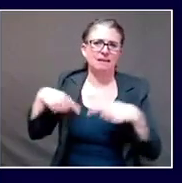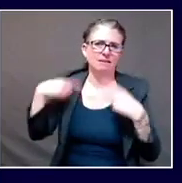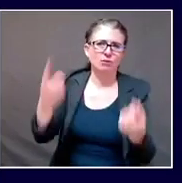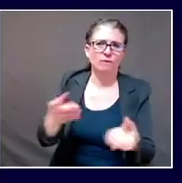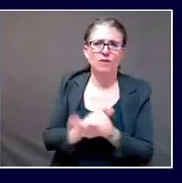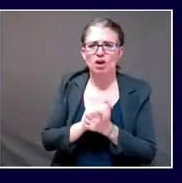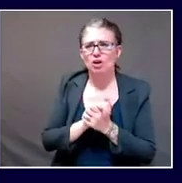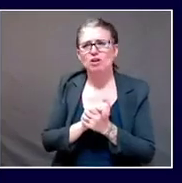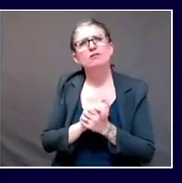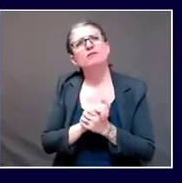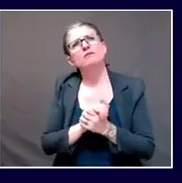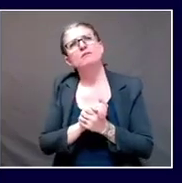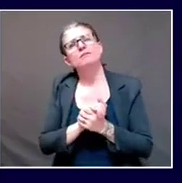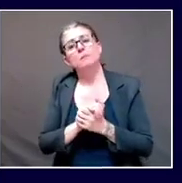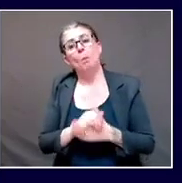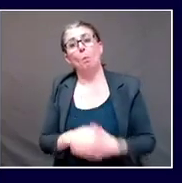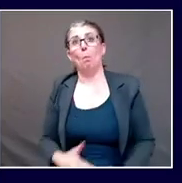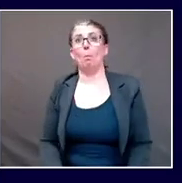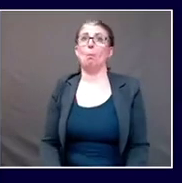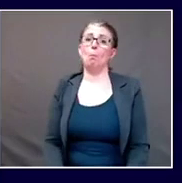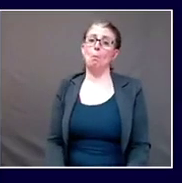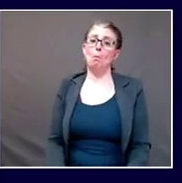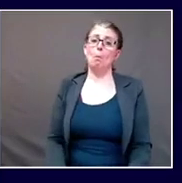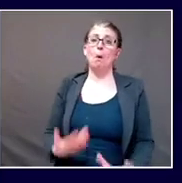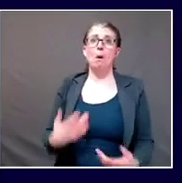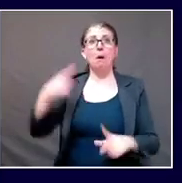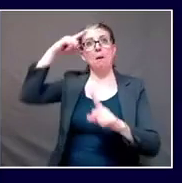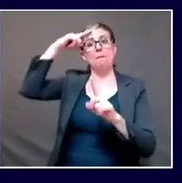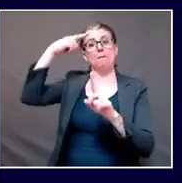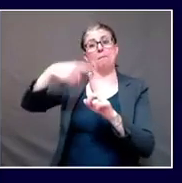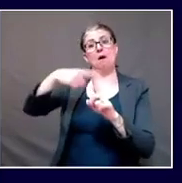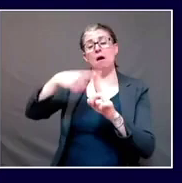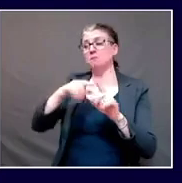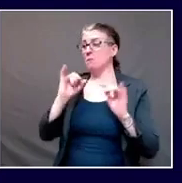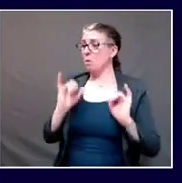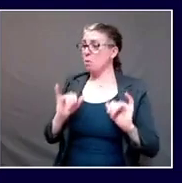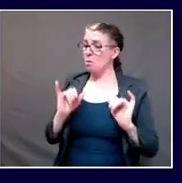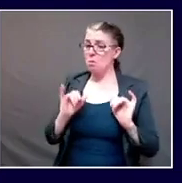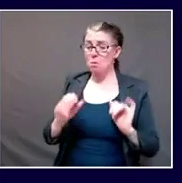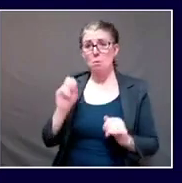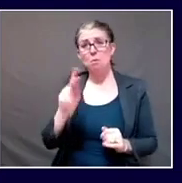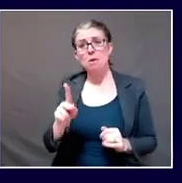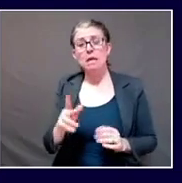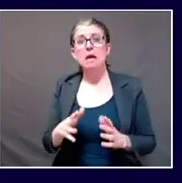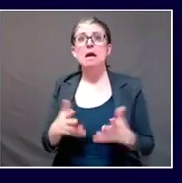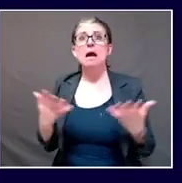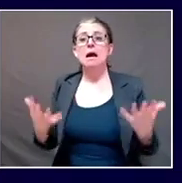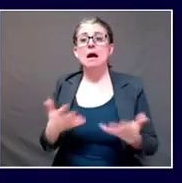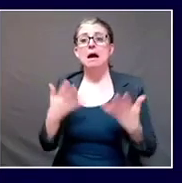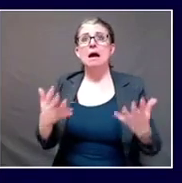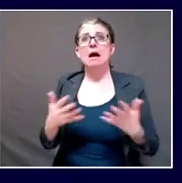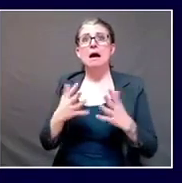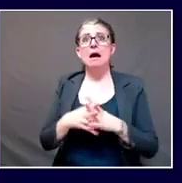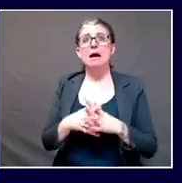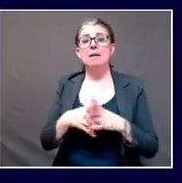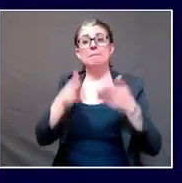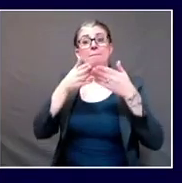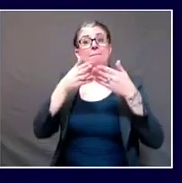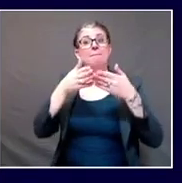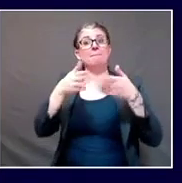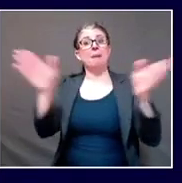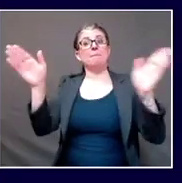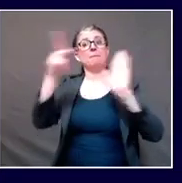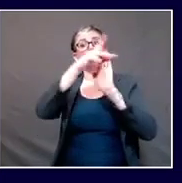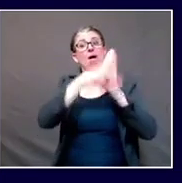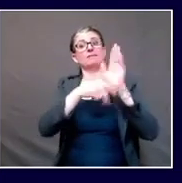policy, but in the way that folks with good hearts and good souls have stepped up to the plate and